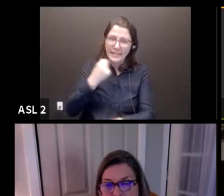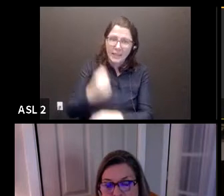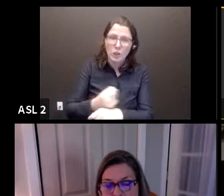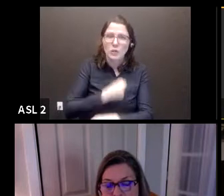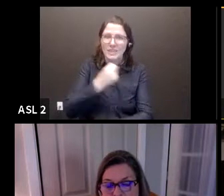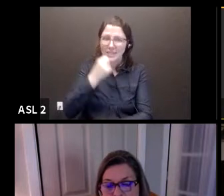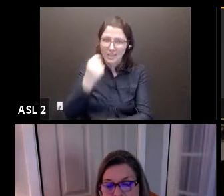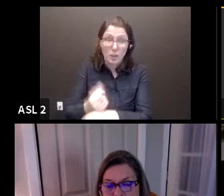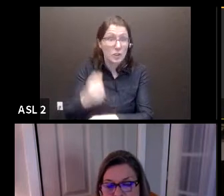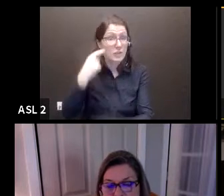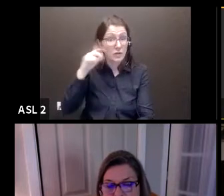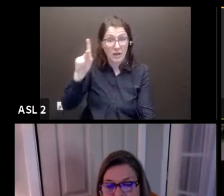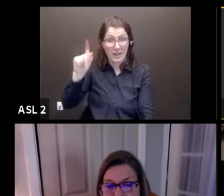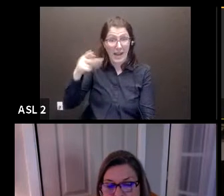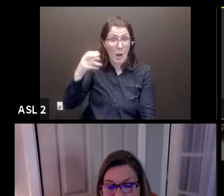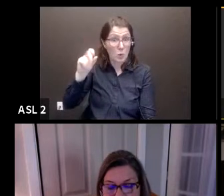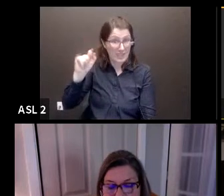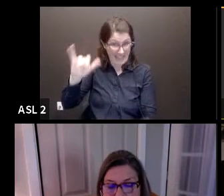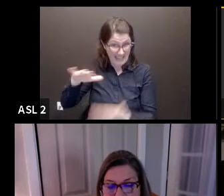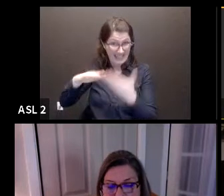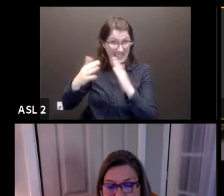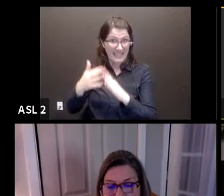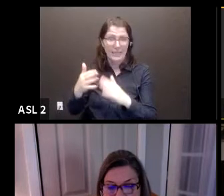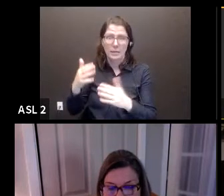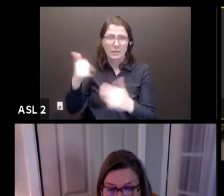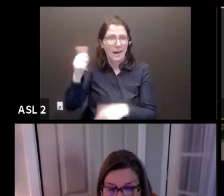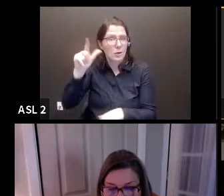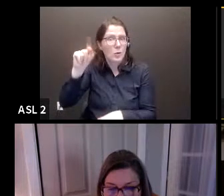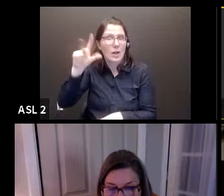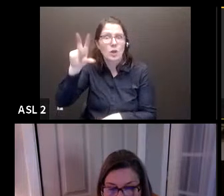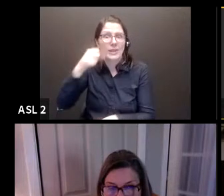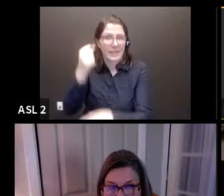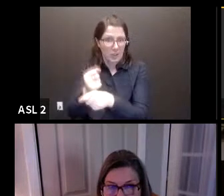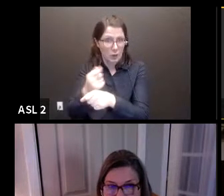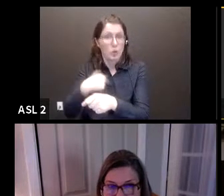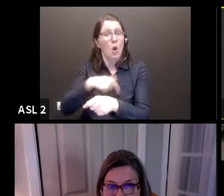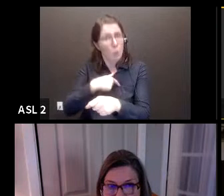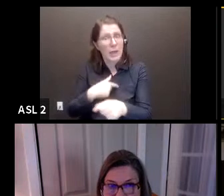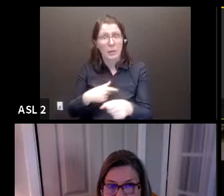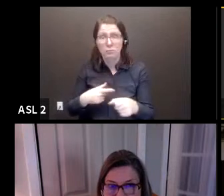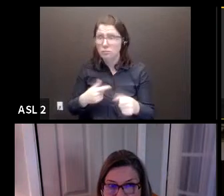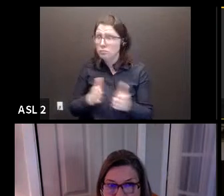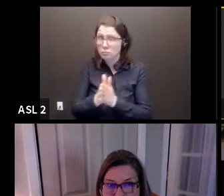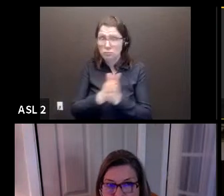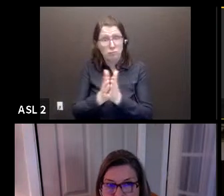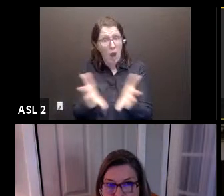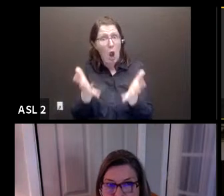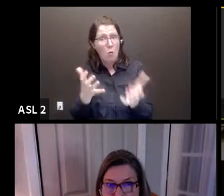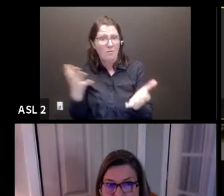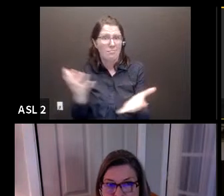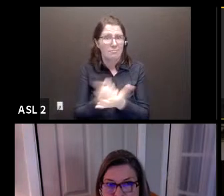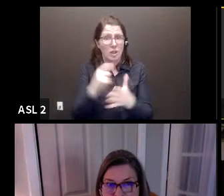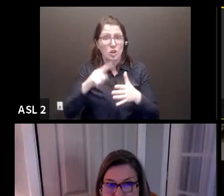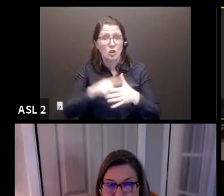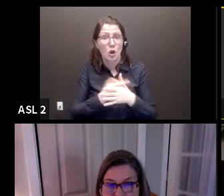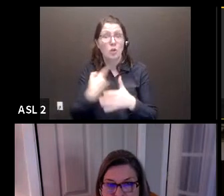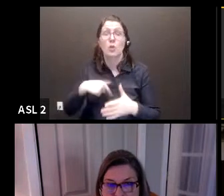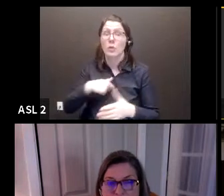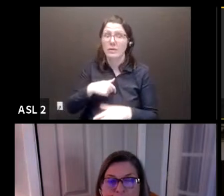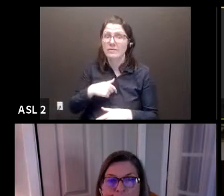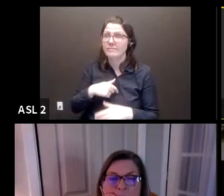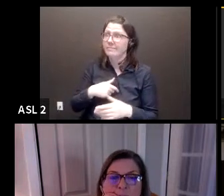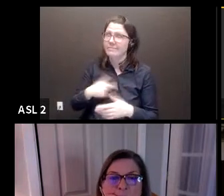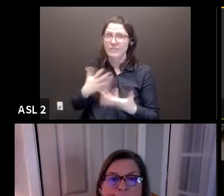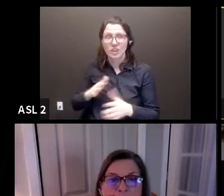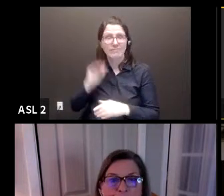decades and we're committed for the long haul we want to get going on this as quickly as possible we have asked repeatedly for pilot projects or